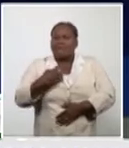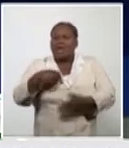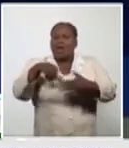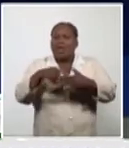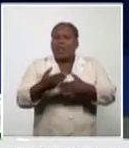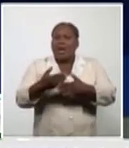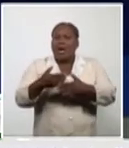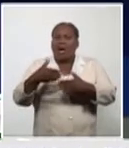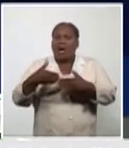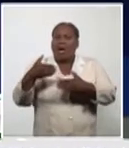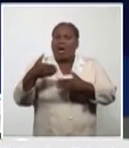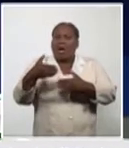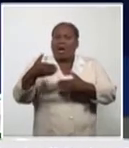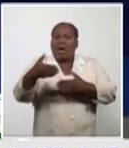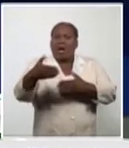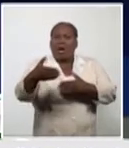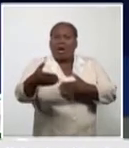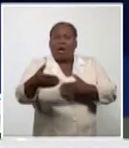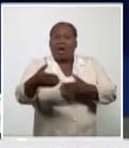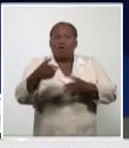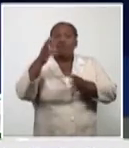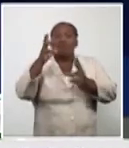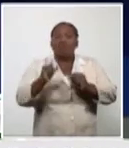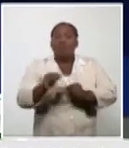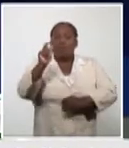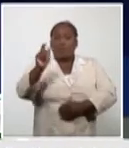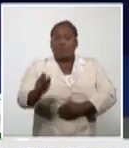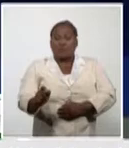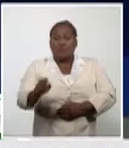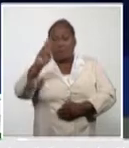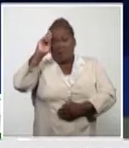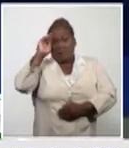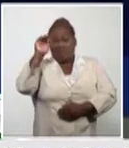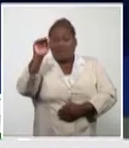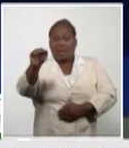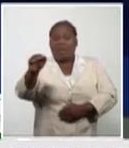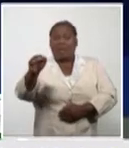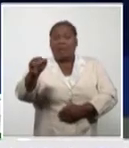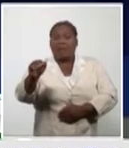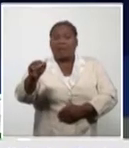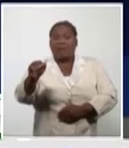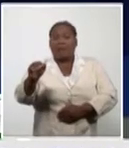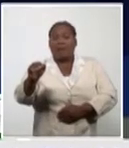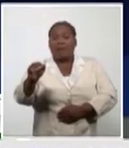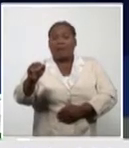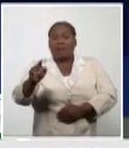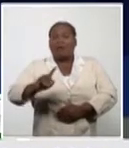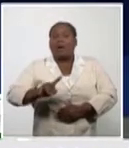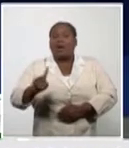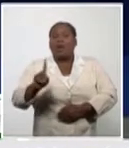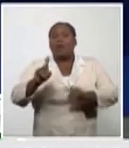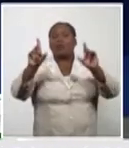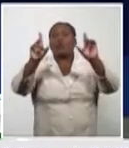6,515 persons remain under epidemiological surveillance at primary health care.